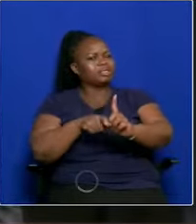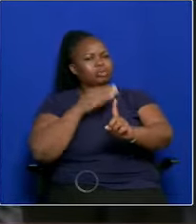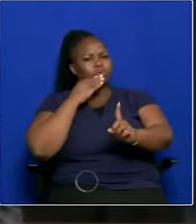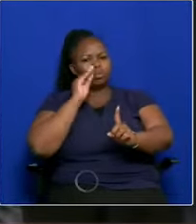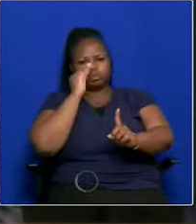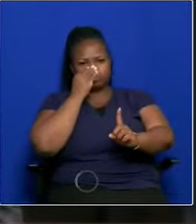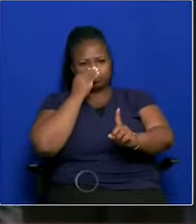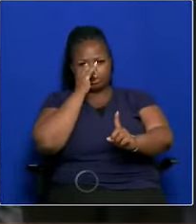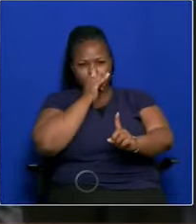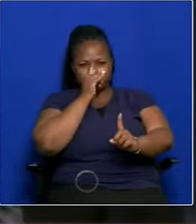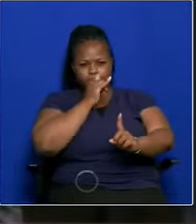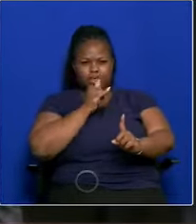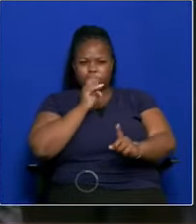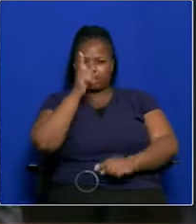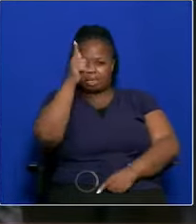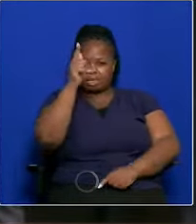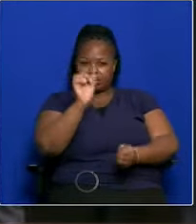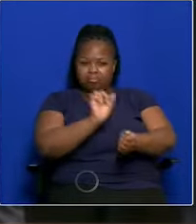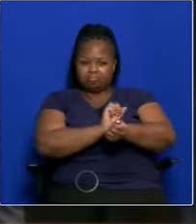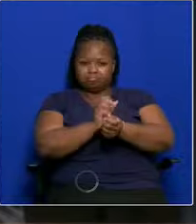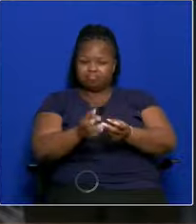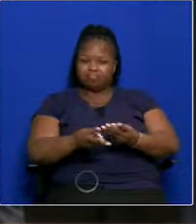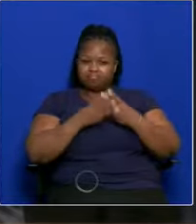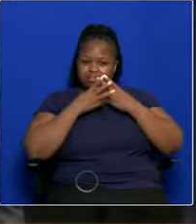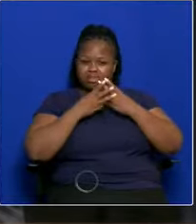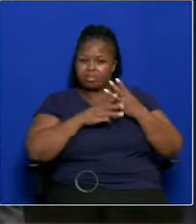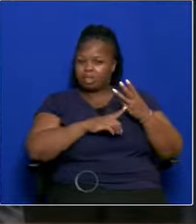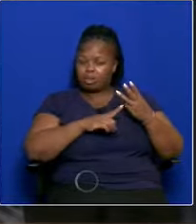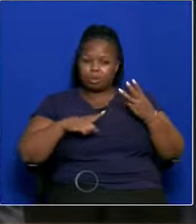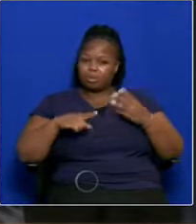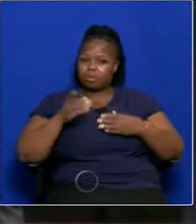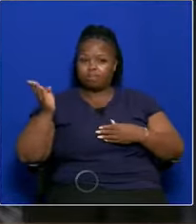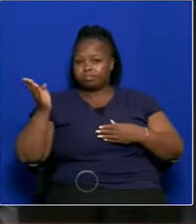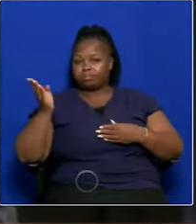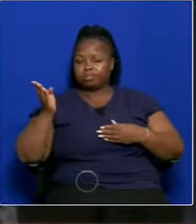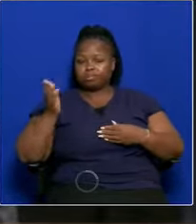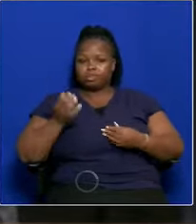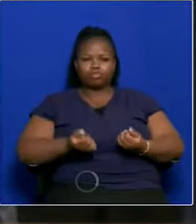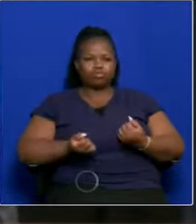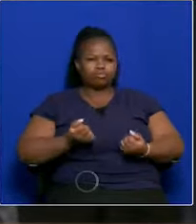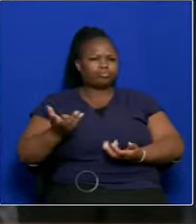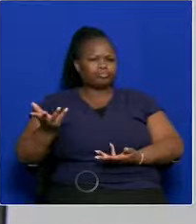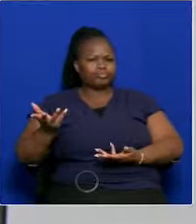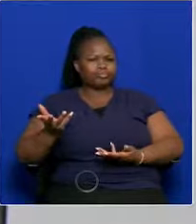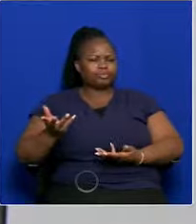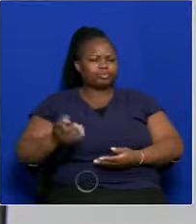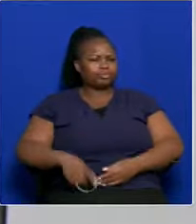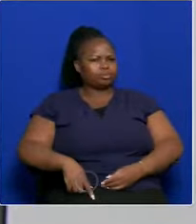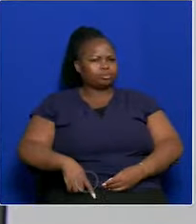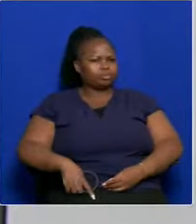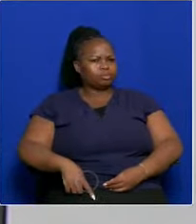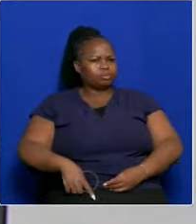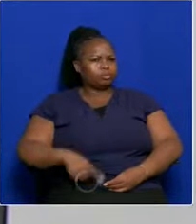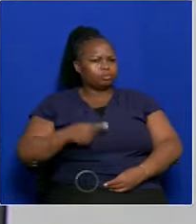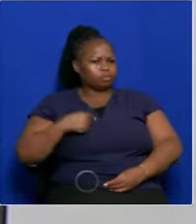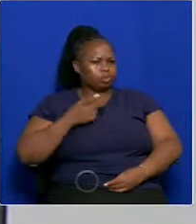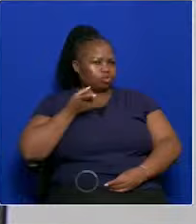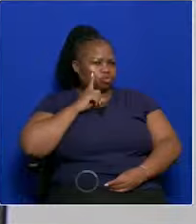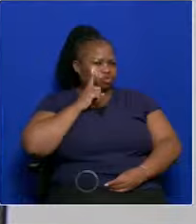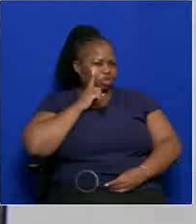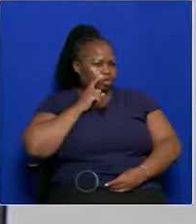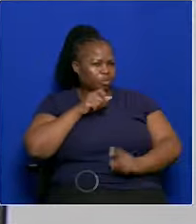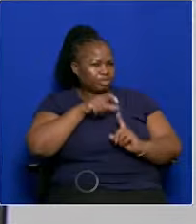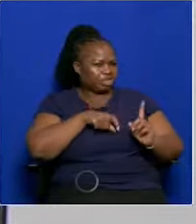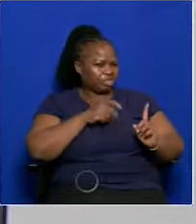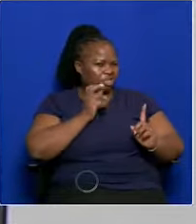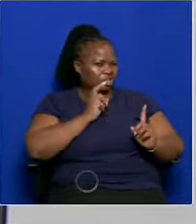later convicted and serving a long sentence? I mean, wouldn't you want to check on a person like that,